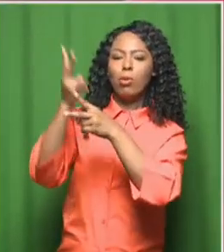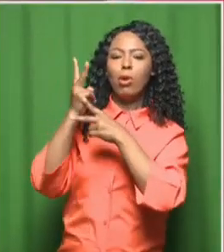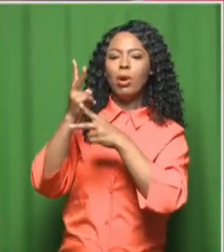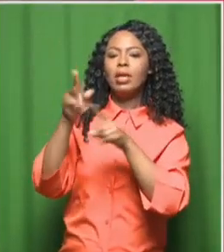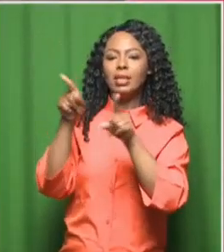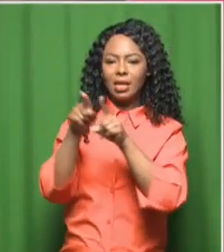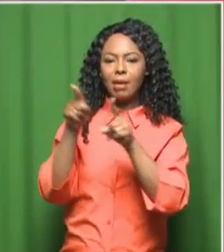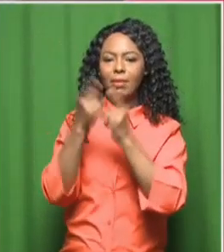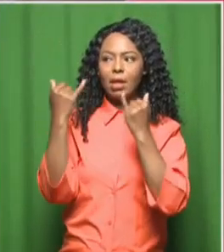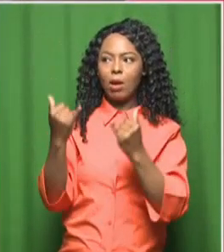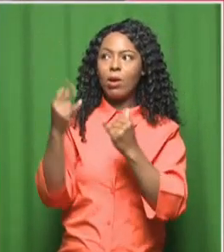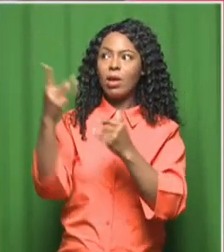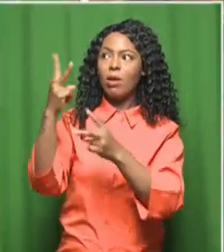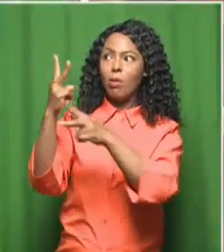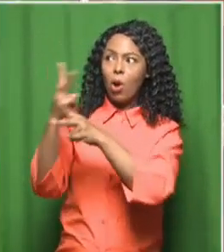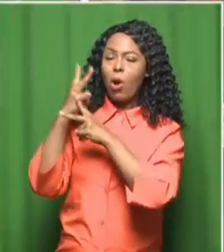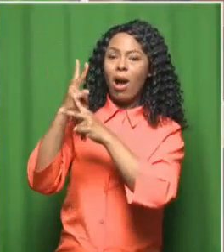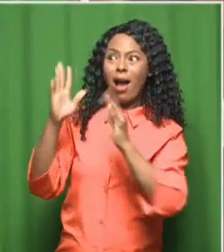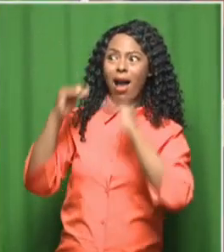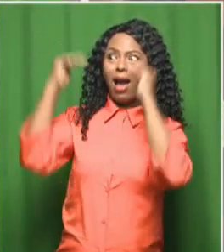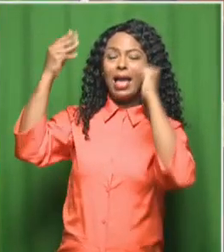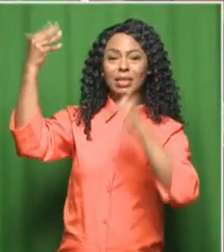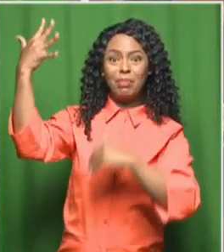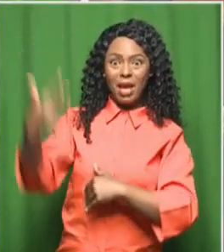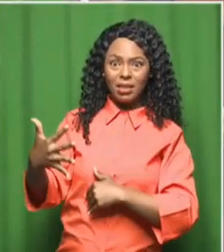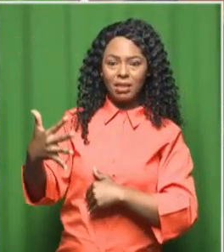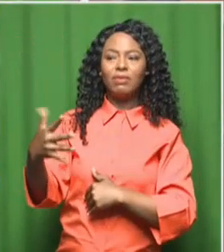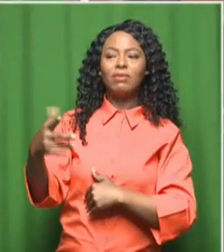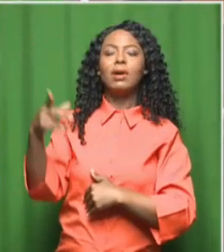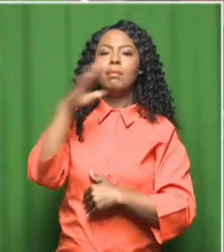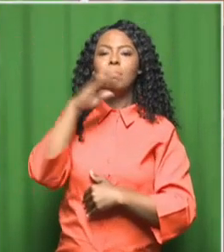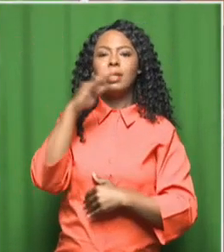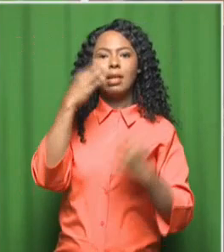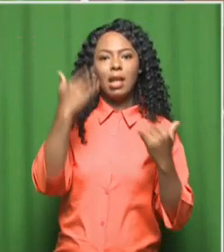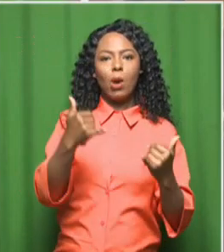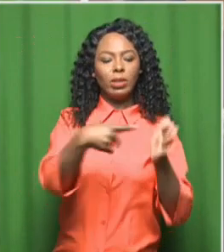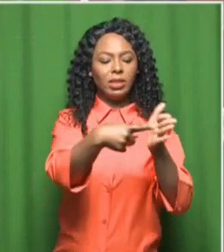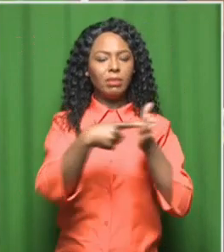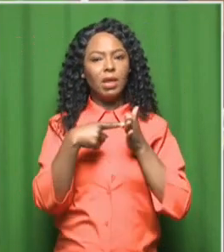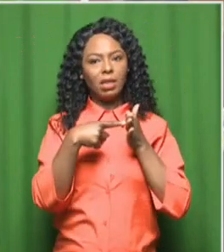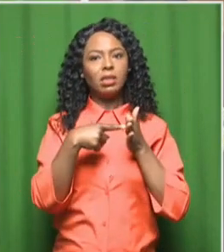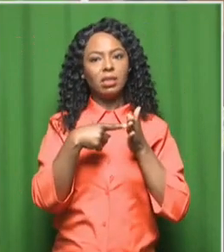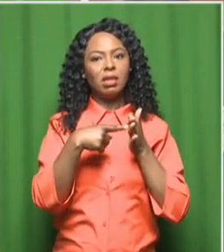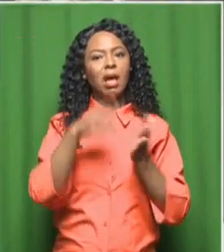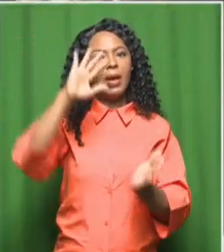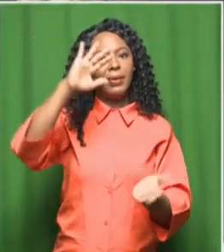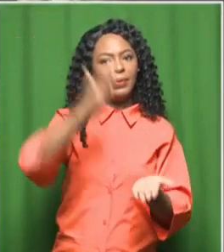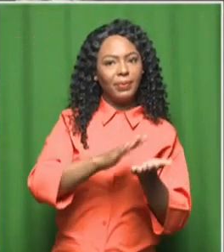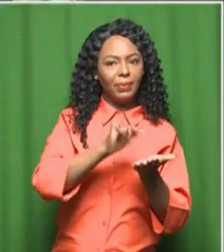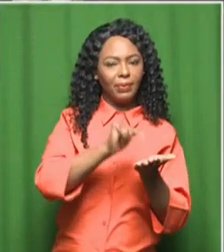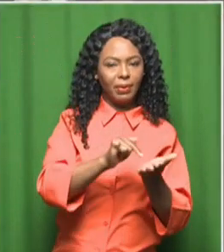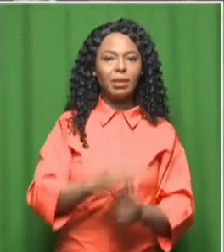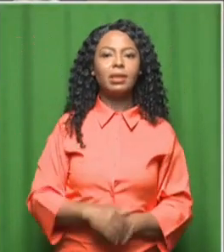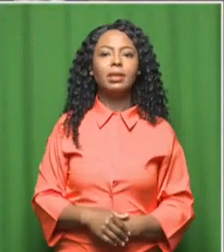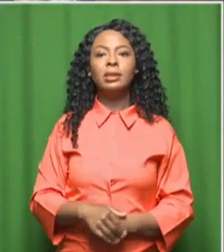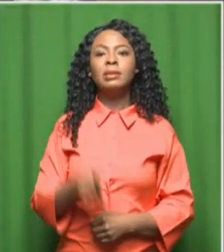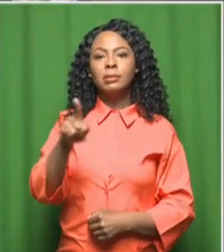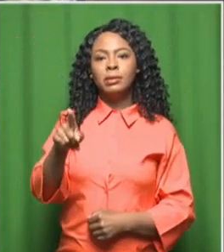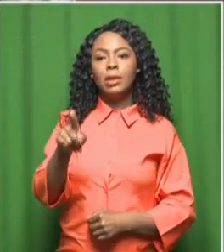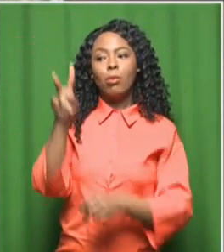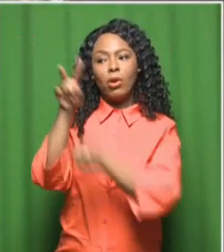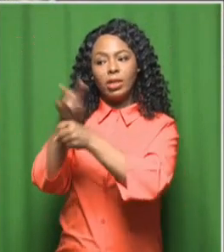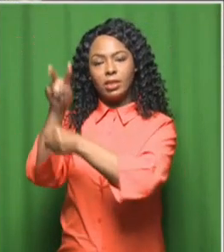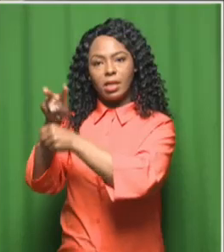demand. Yeah, so this is where you need, both levers to work well together. That is monetary policy and